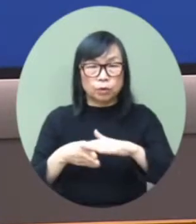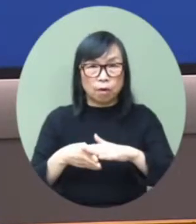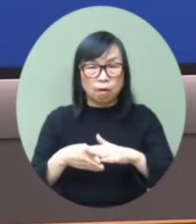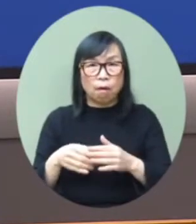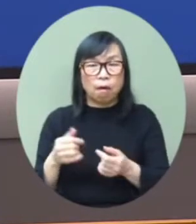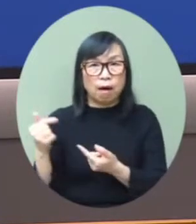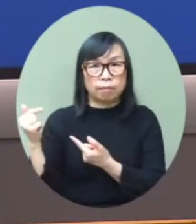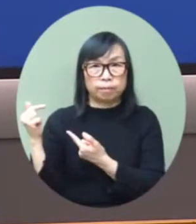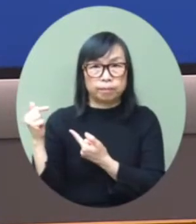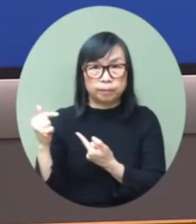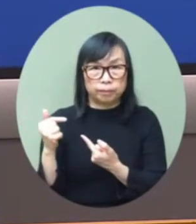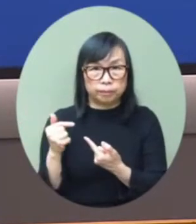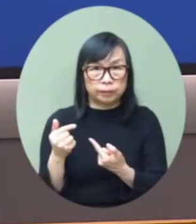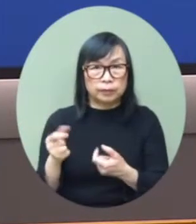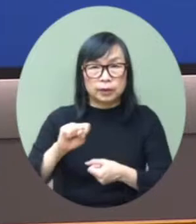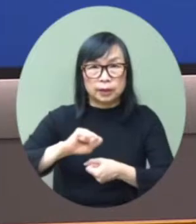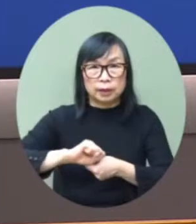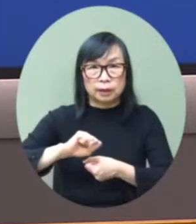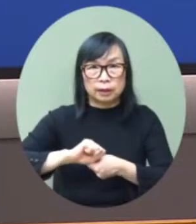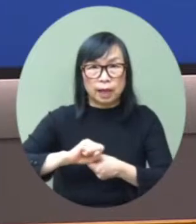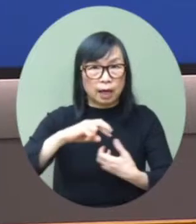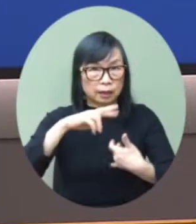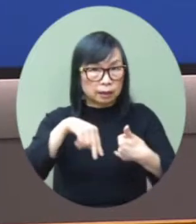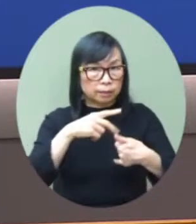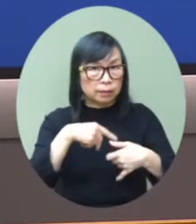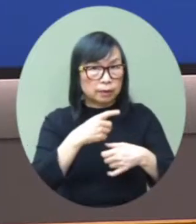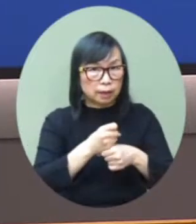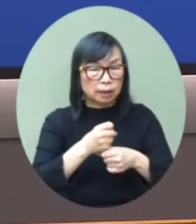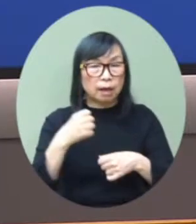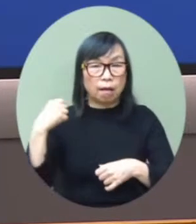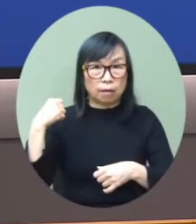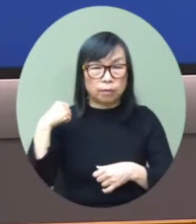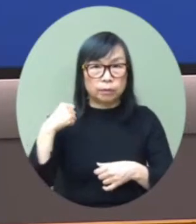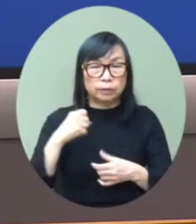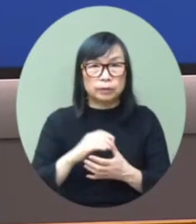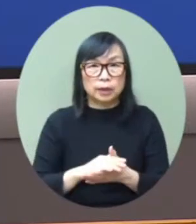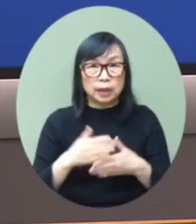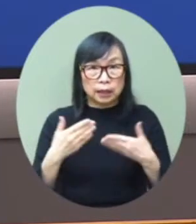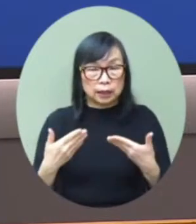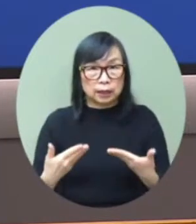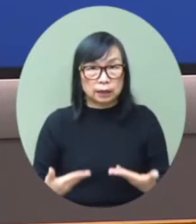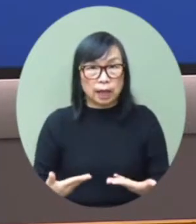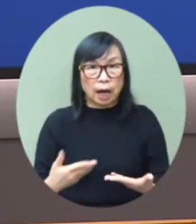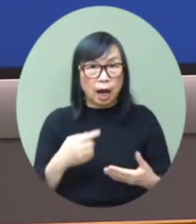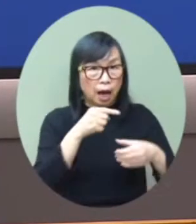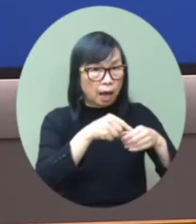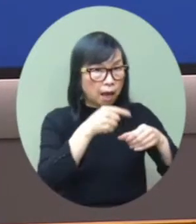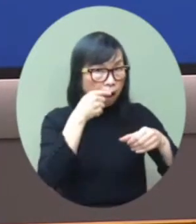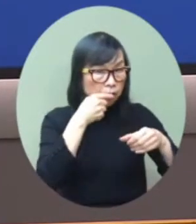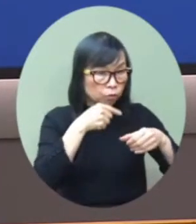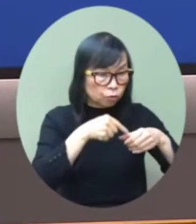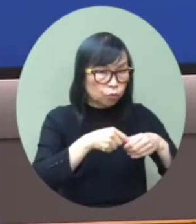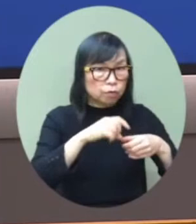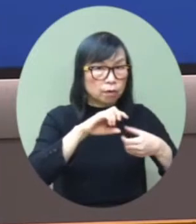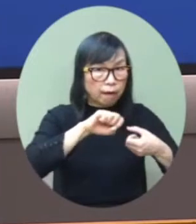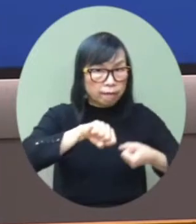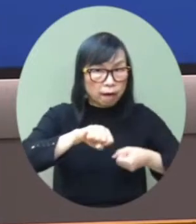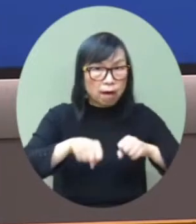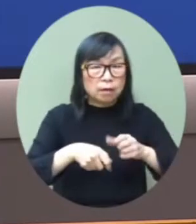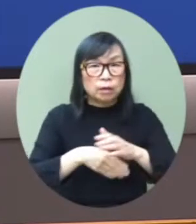We thank private laboratories for their continuous support in enhancing our